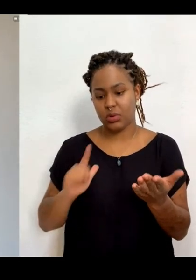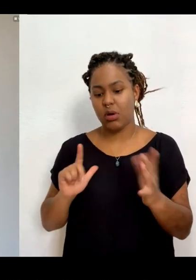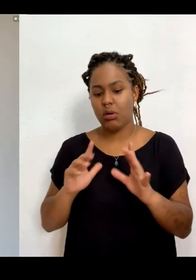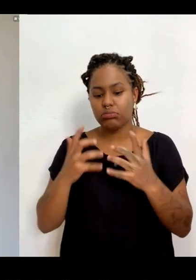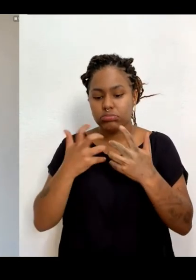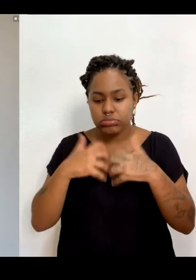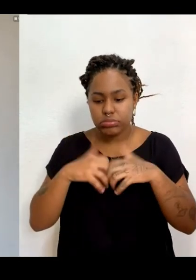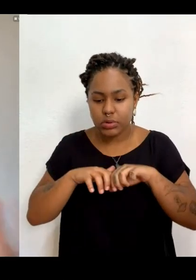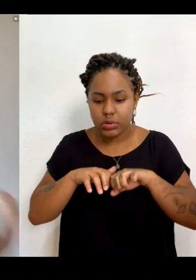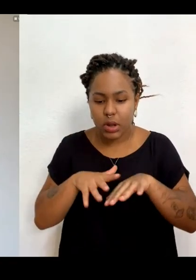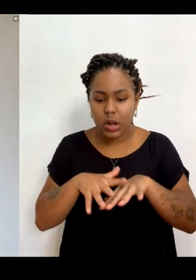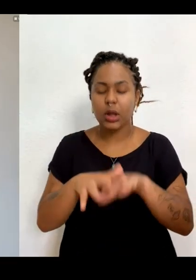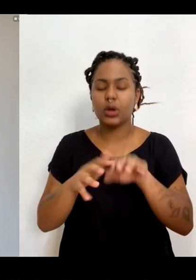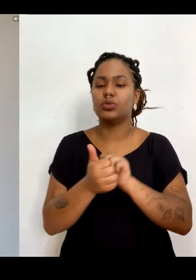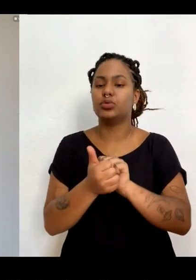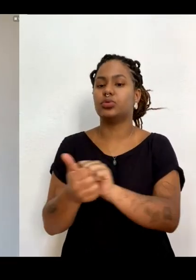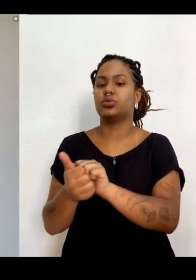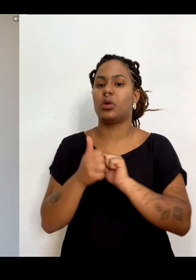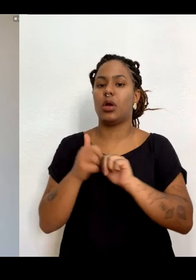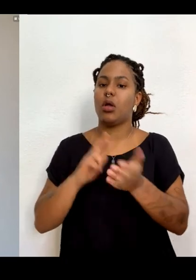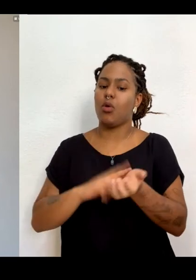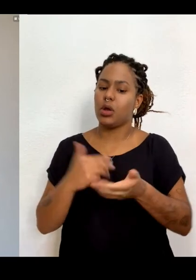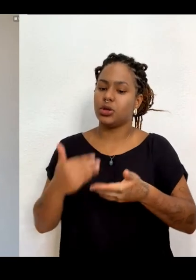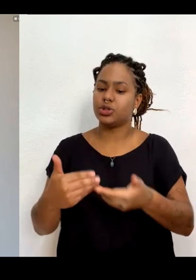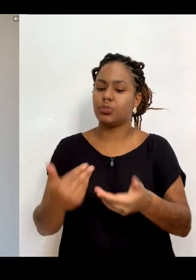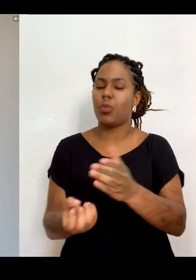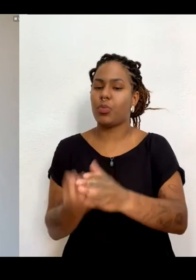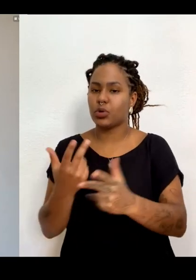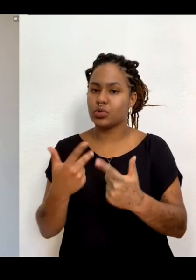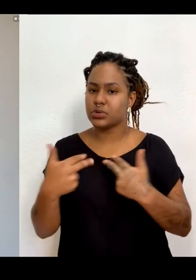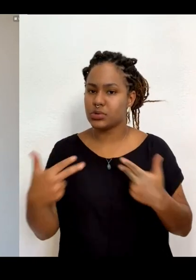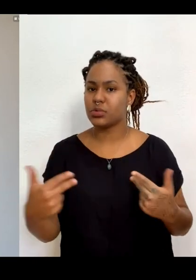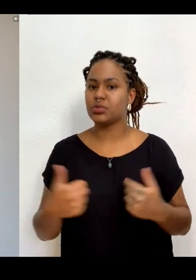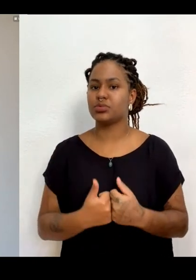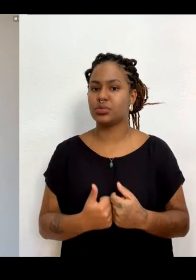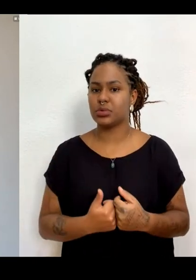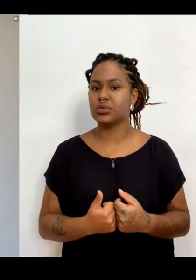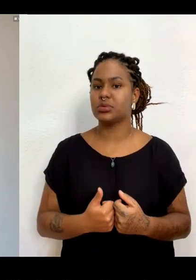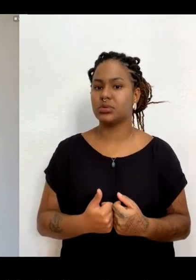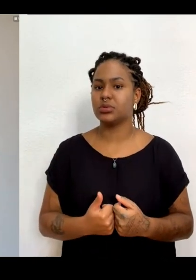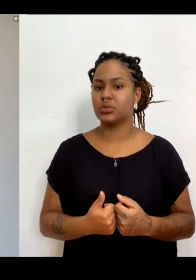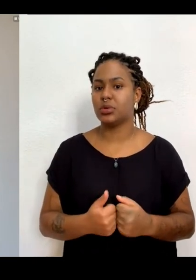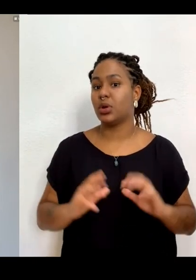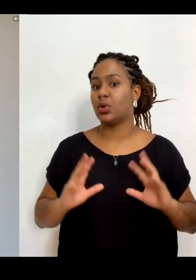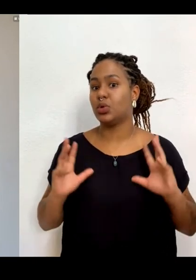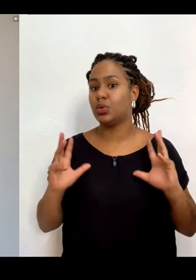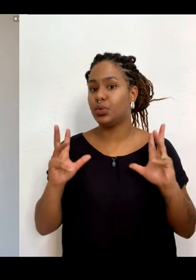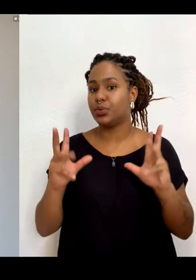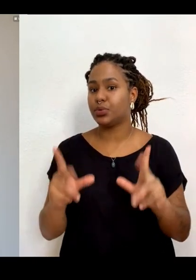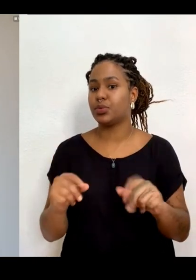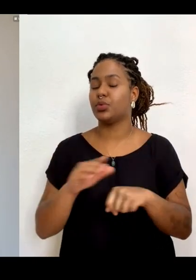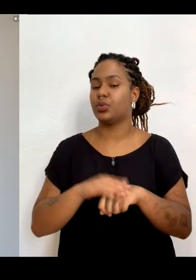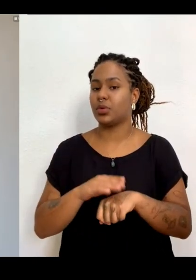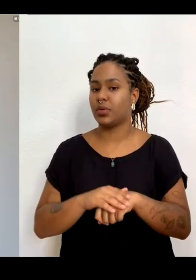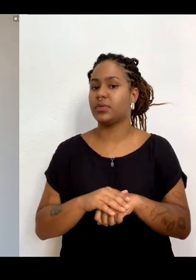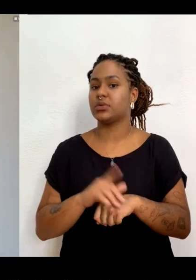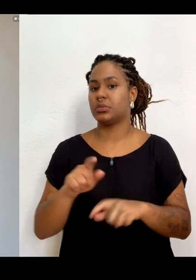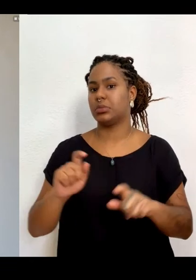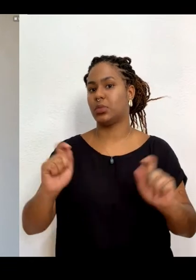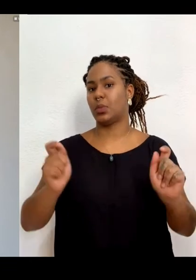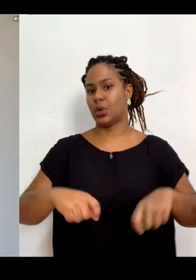Village responsible in your specifically that the absorber to the cubic polymer toxicity